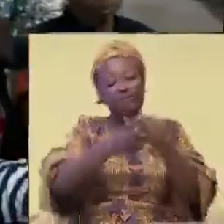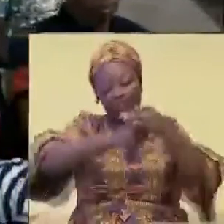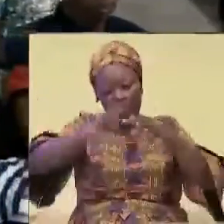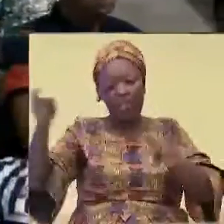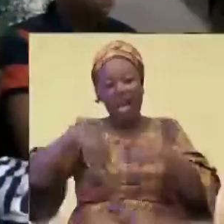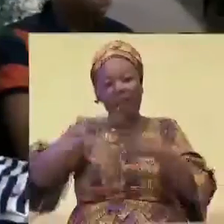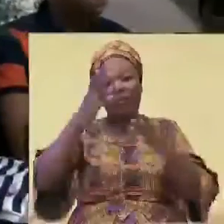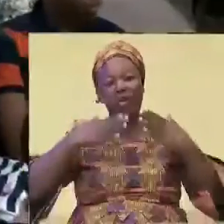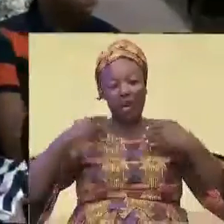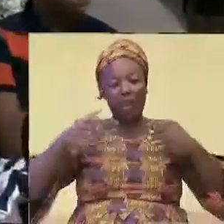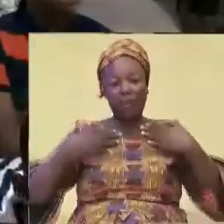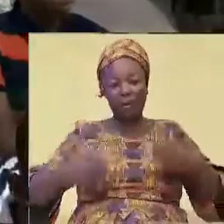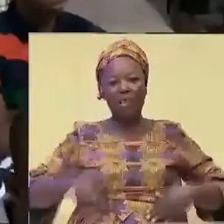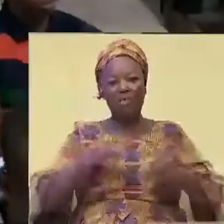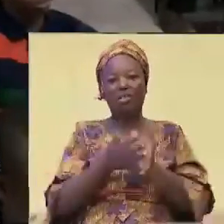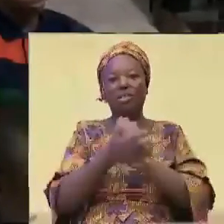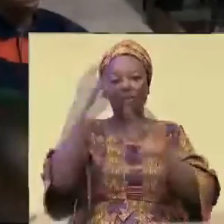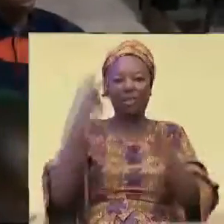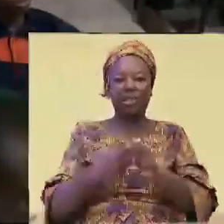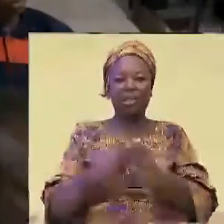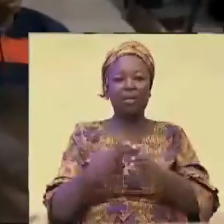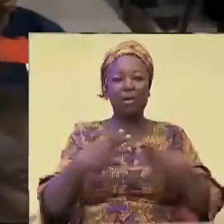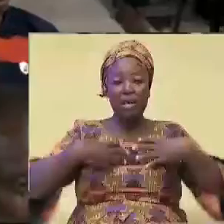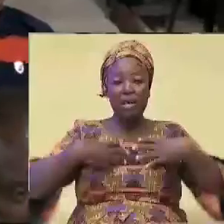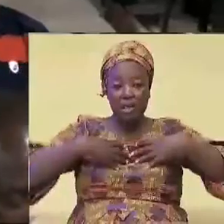Impotence will vanish out of your life.